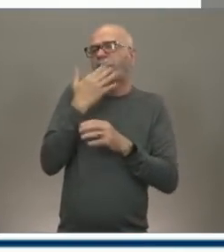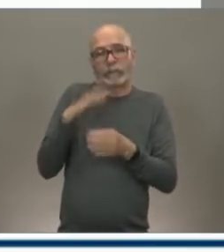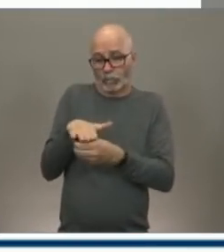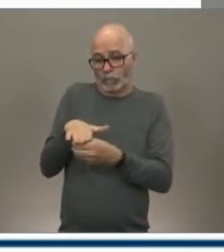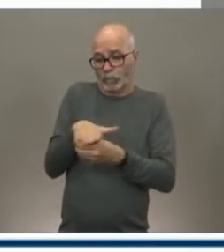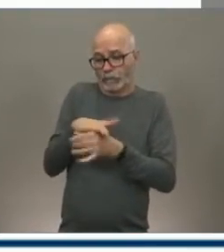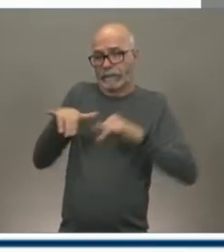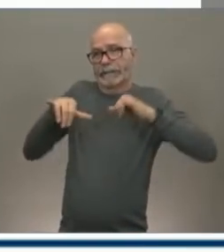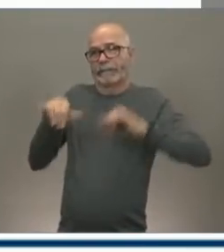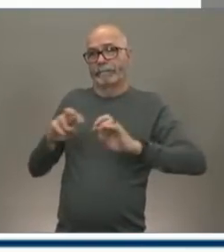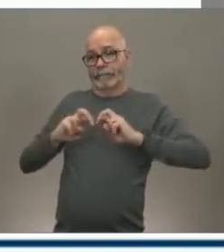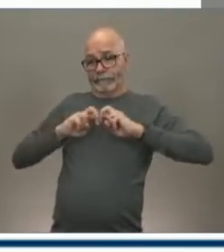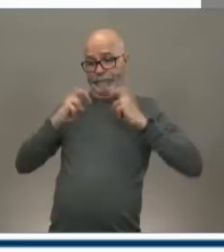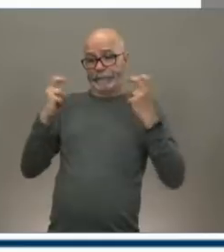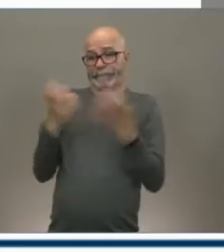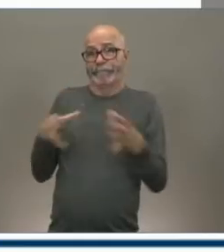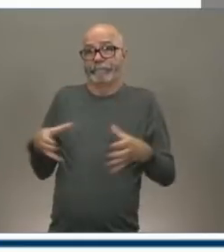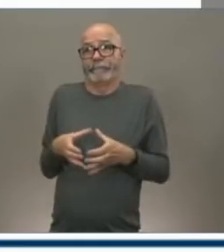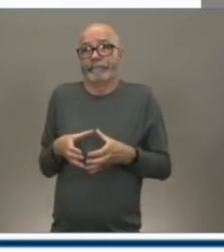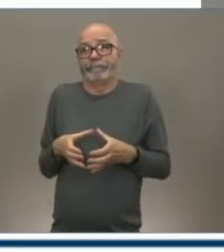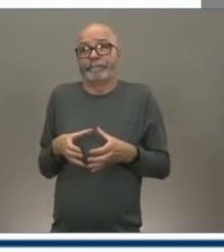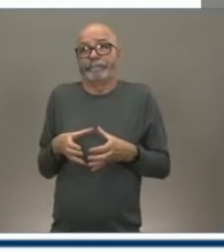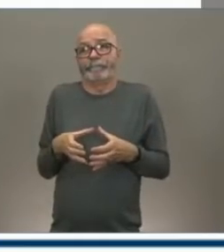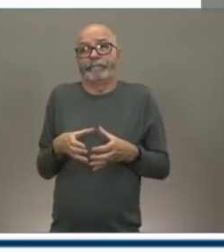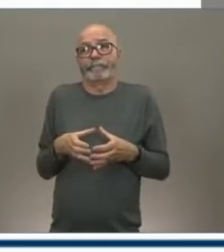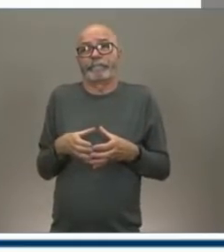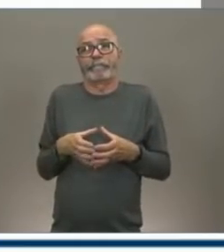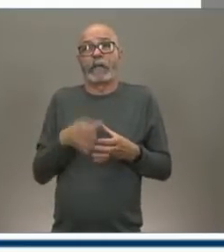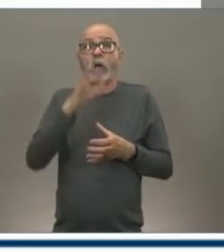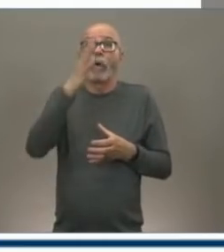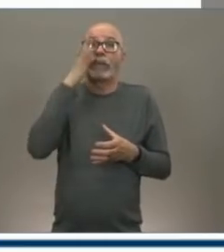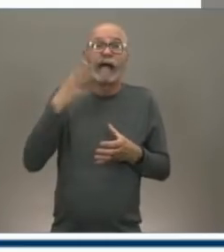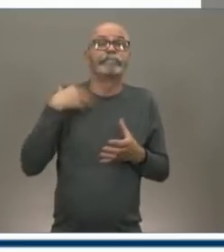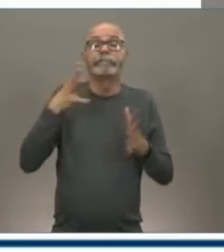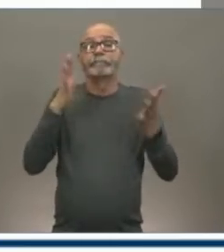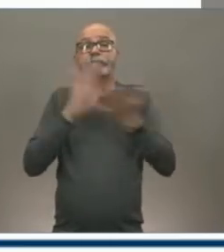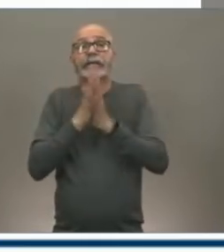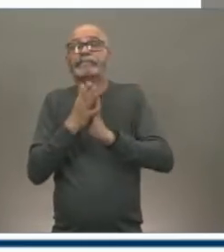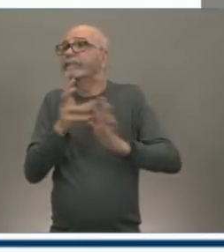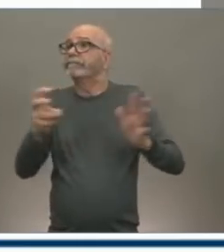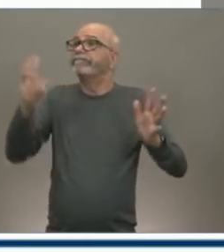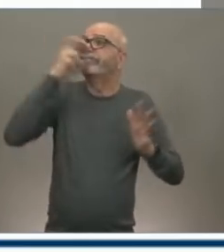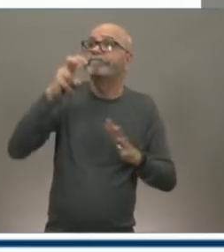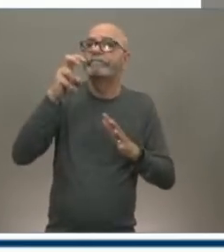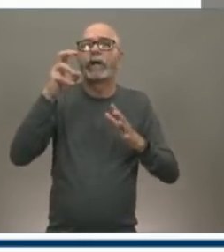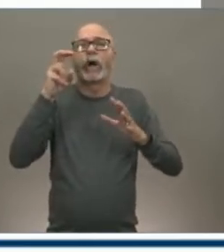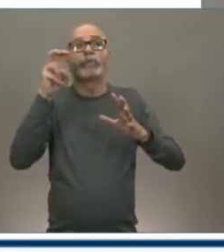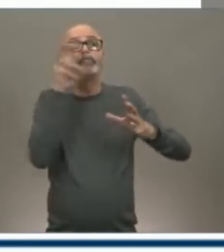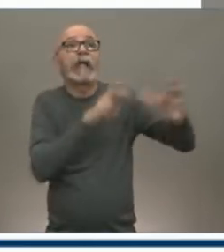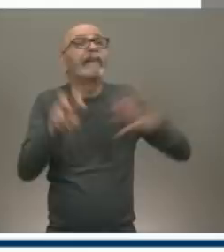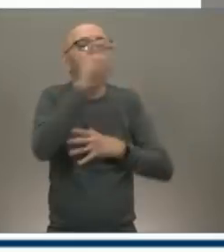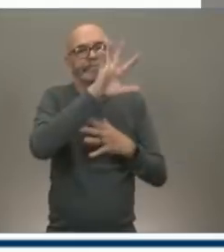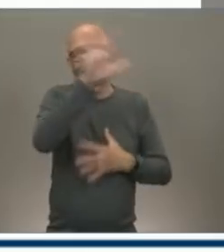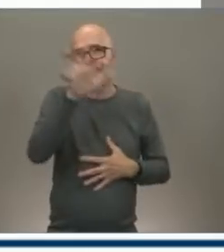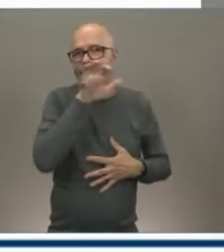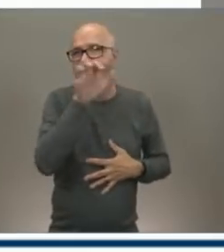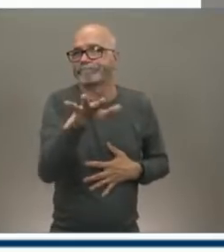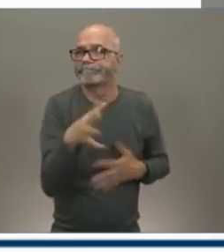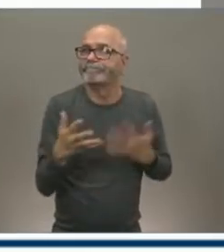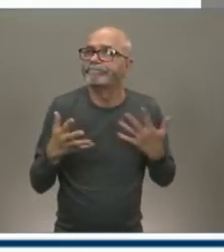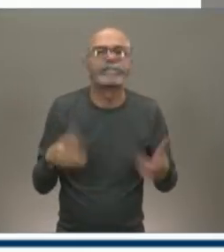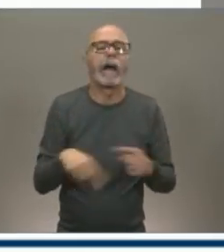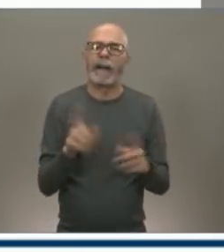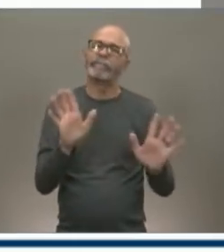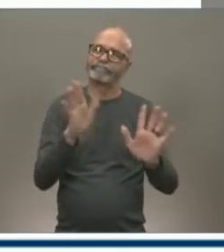restrictions on travel within the province. That is yet to be determined. But regardless of if we do or not, staying close to home, avoiding